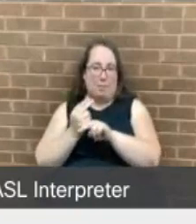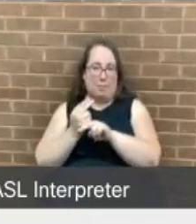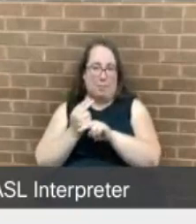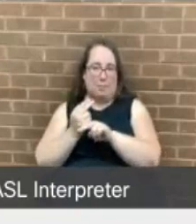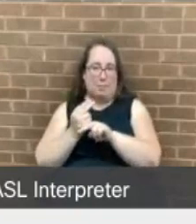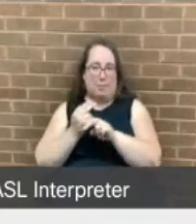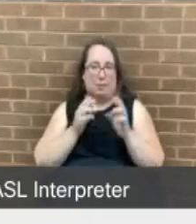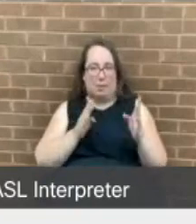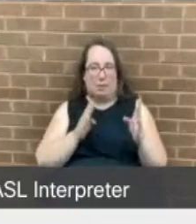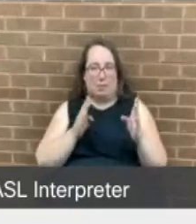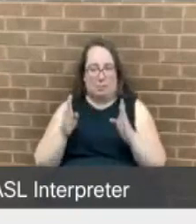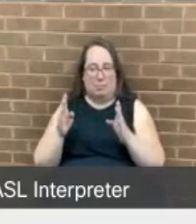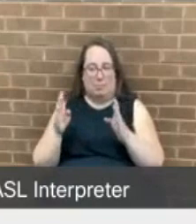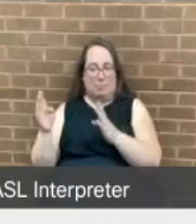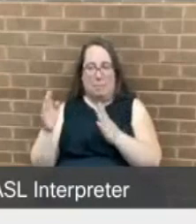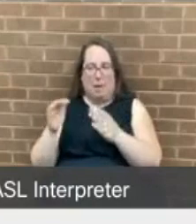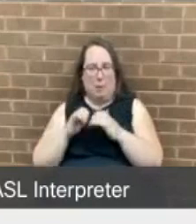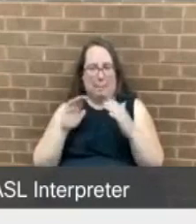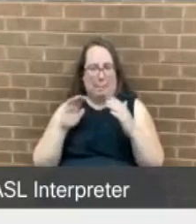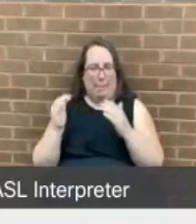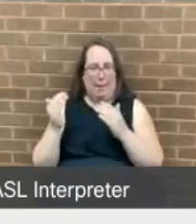segments from a safety perspective.